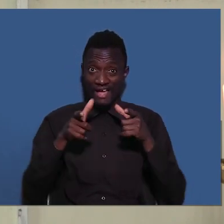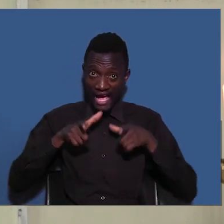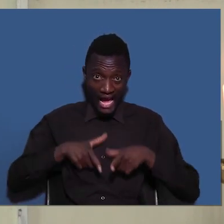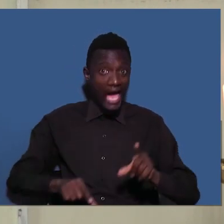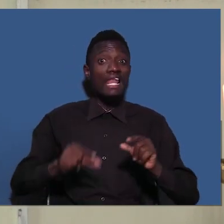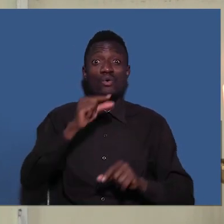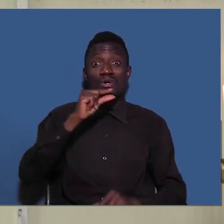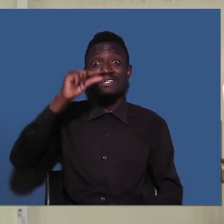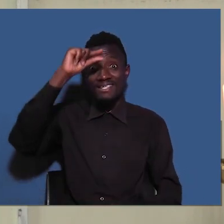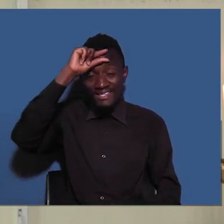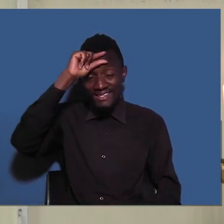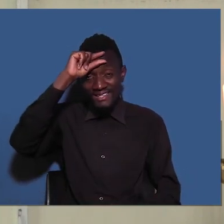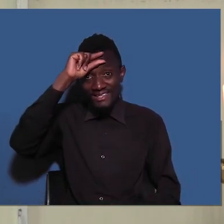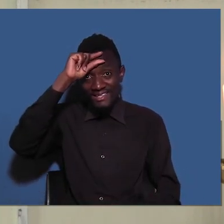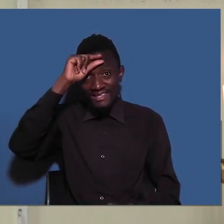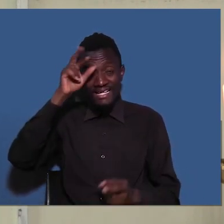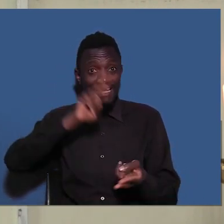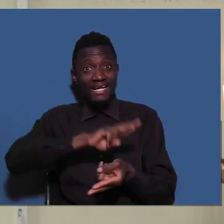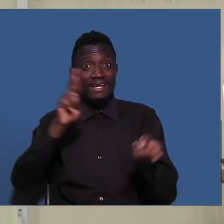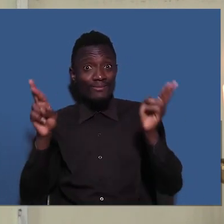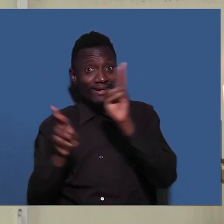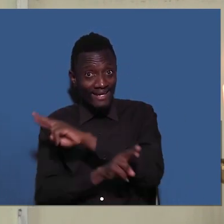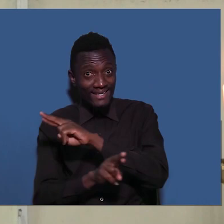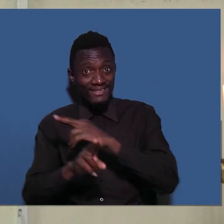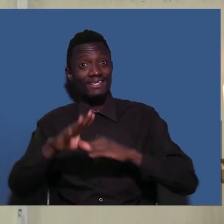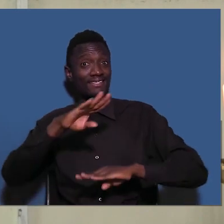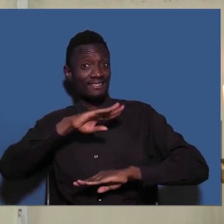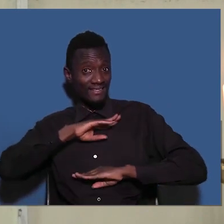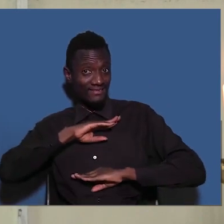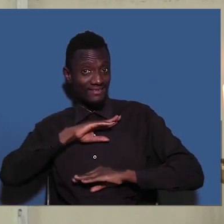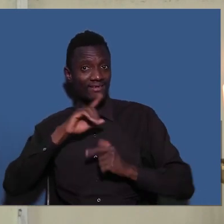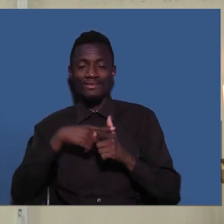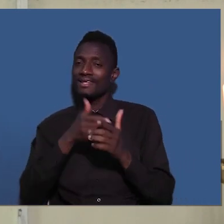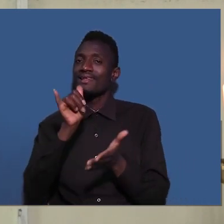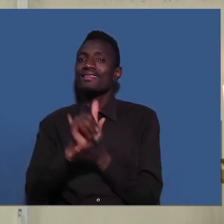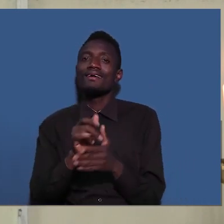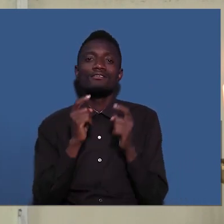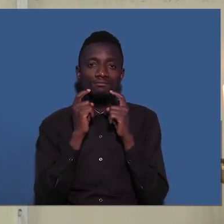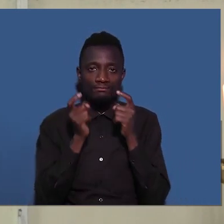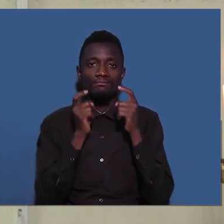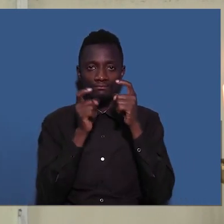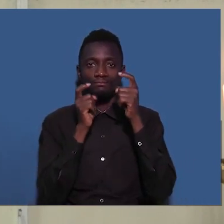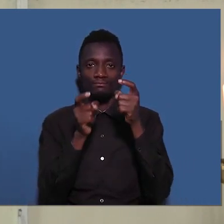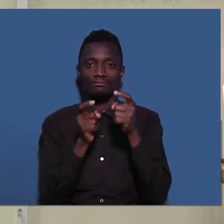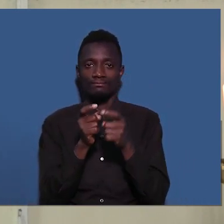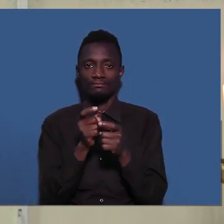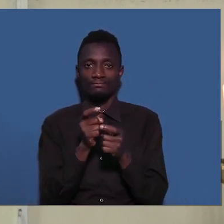sin crops in. So Gehazi fell into